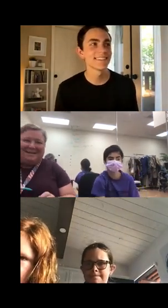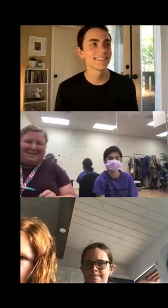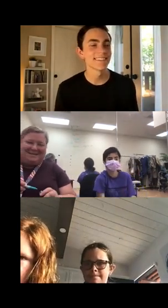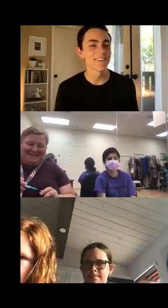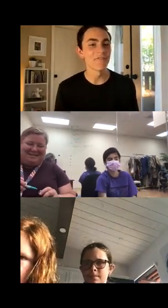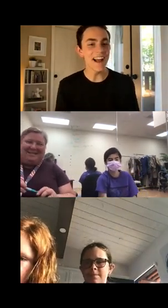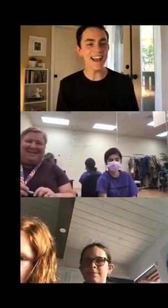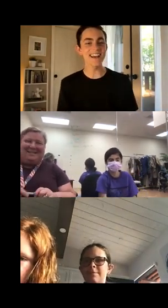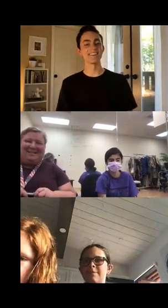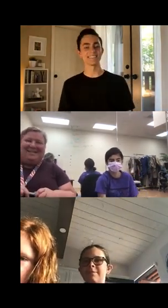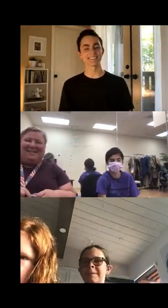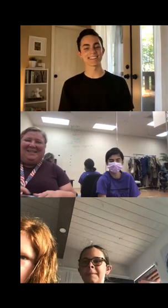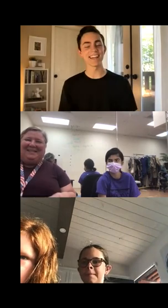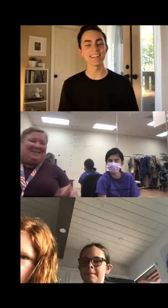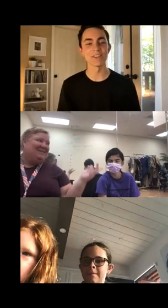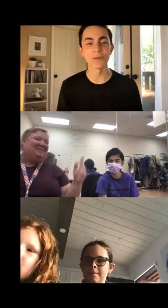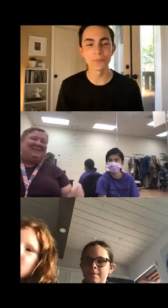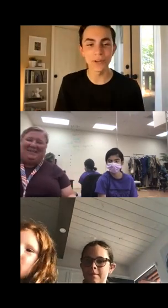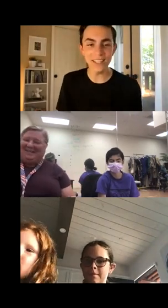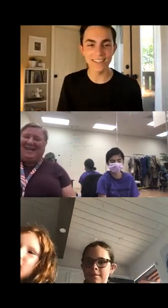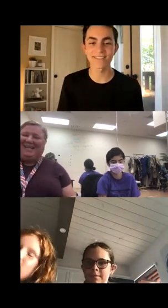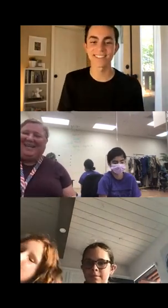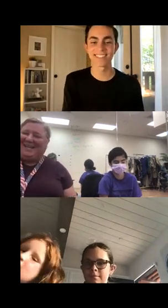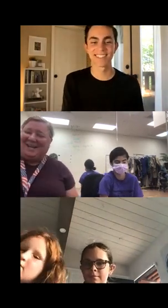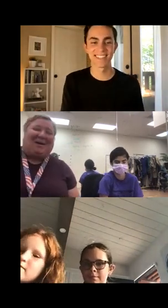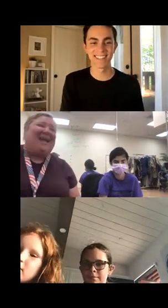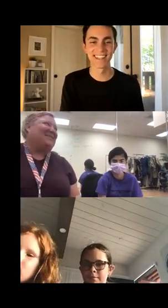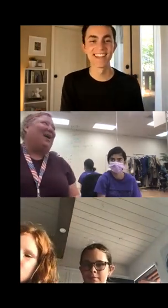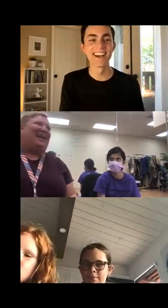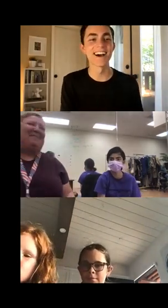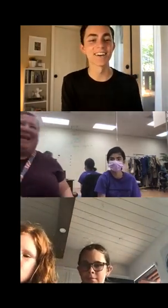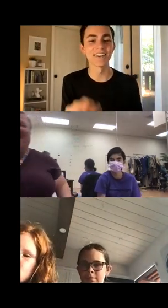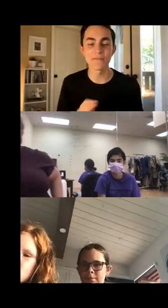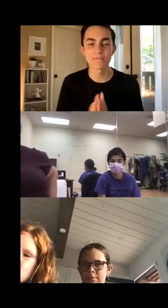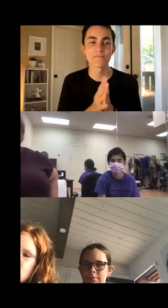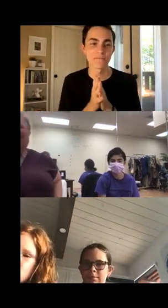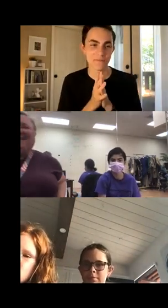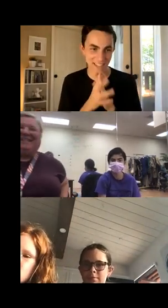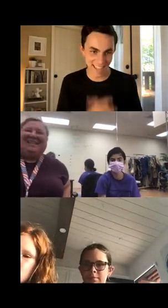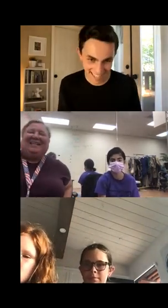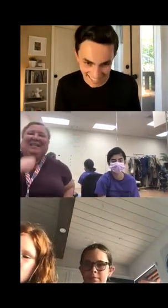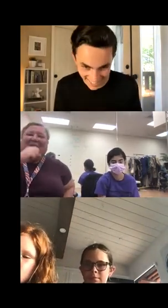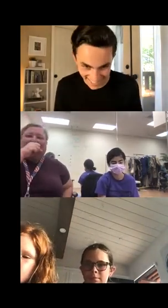Yeah. Wow. Hannah, you're impressive. Oh, Hannah's on it, man.